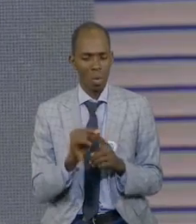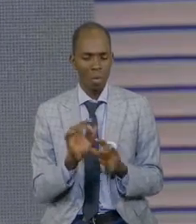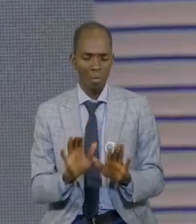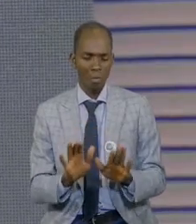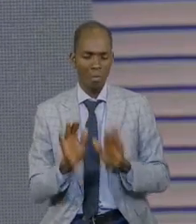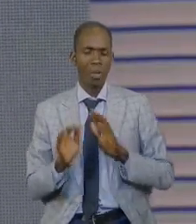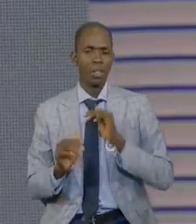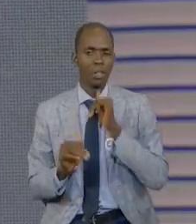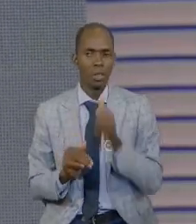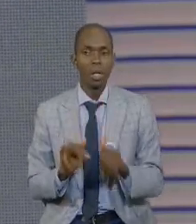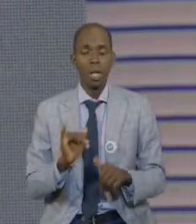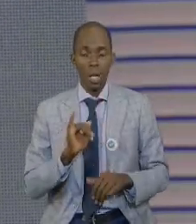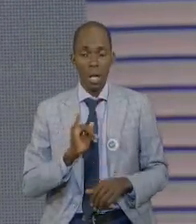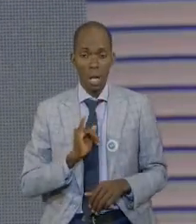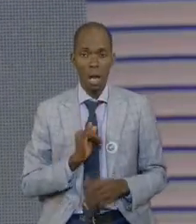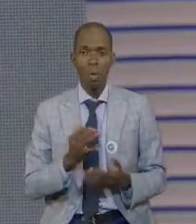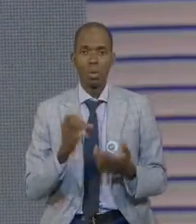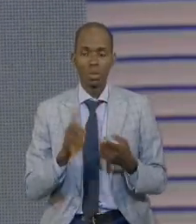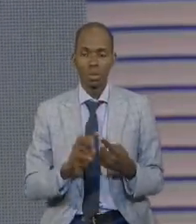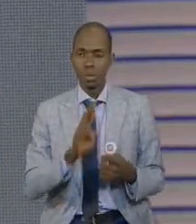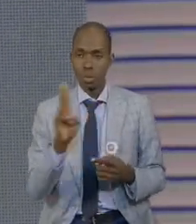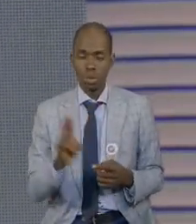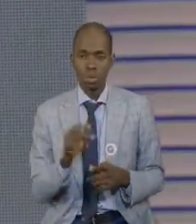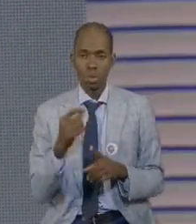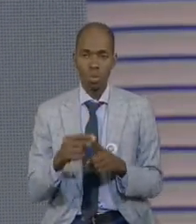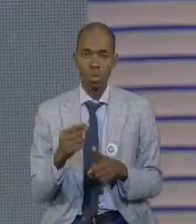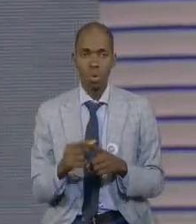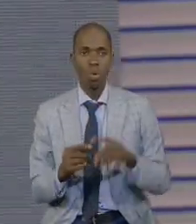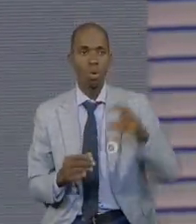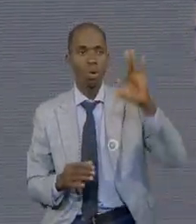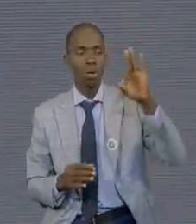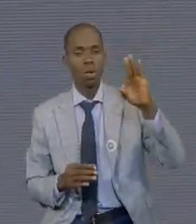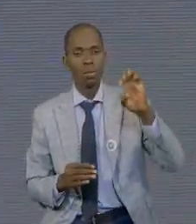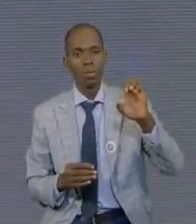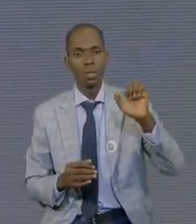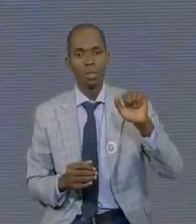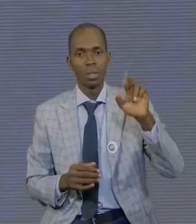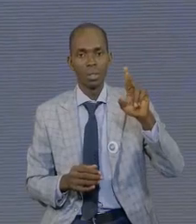I want to use the letters of fear not